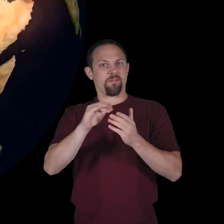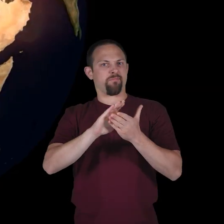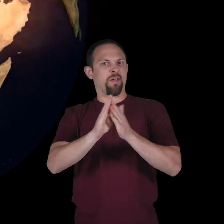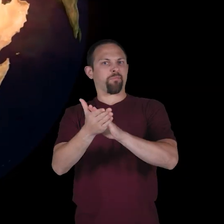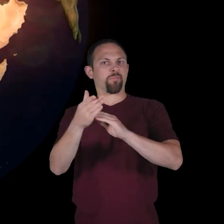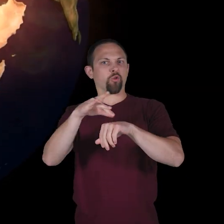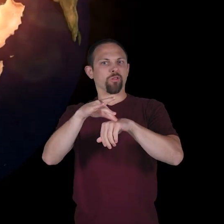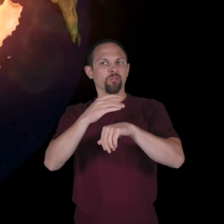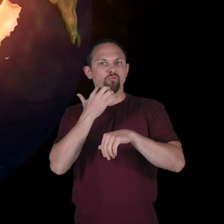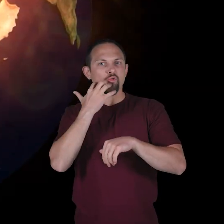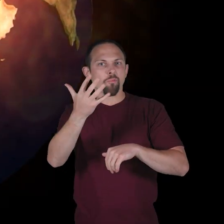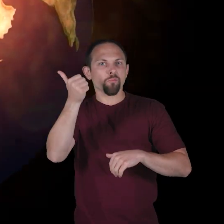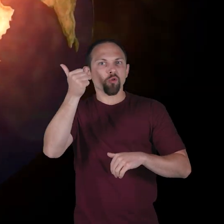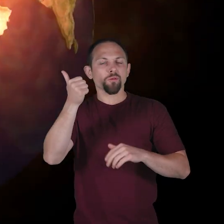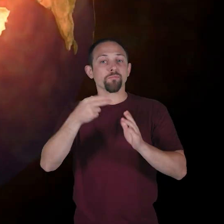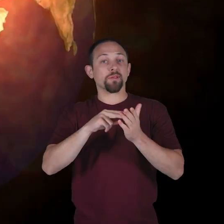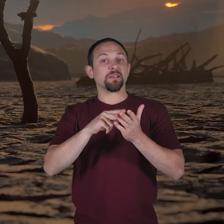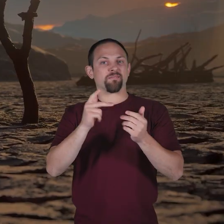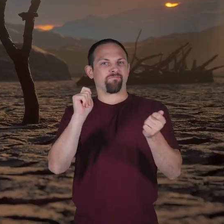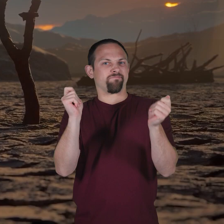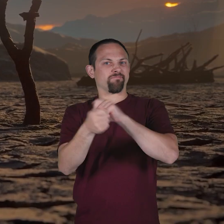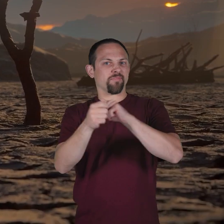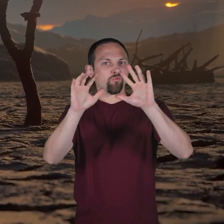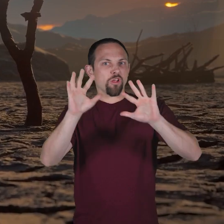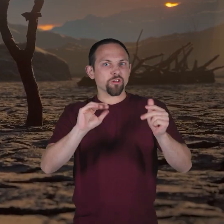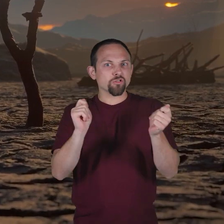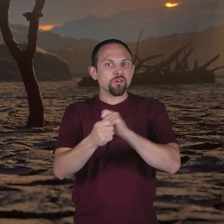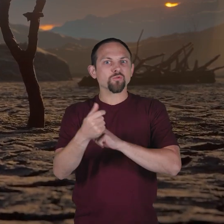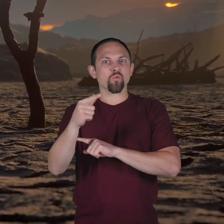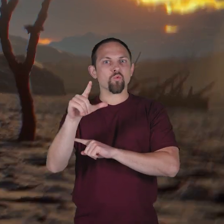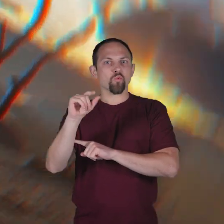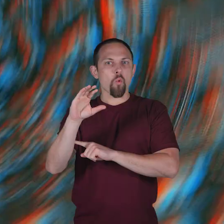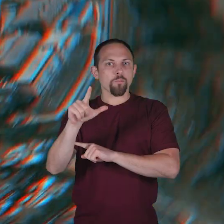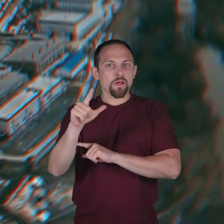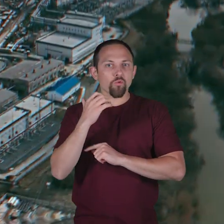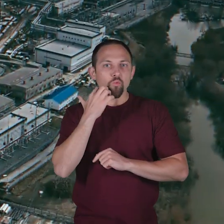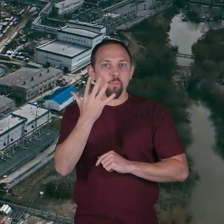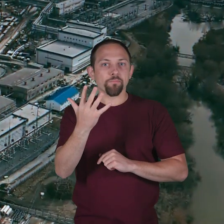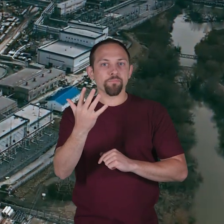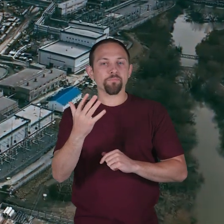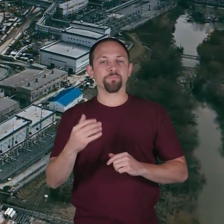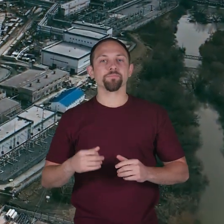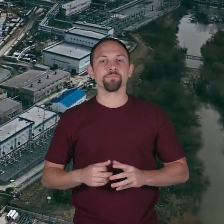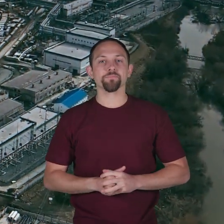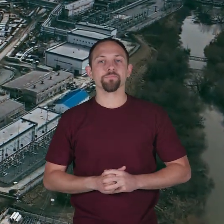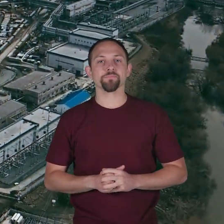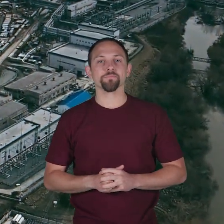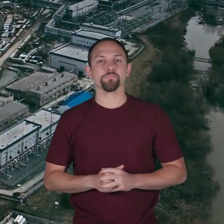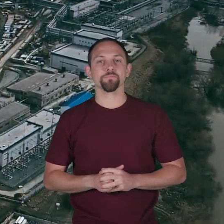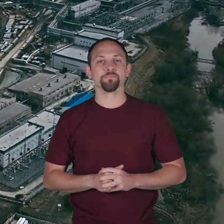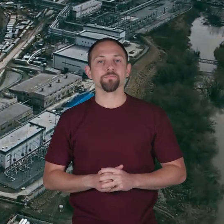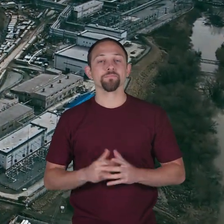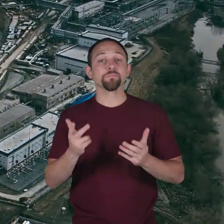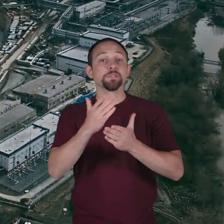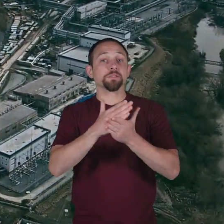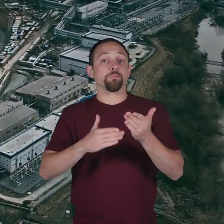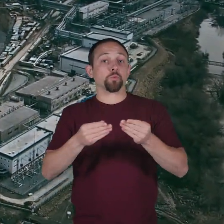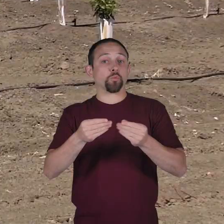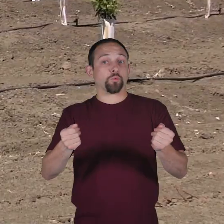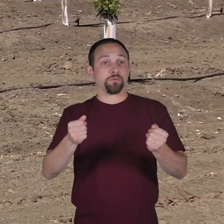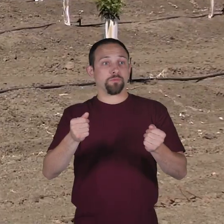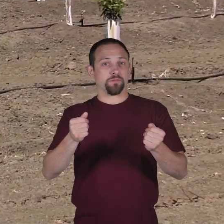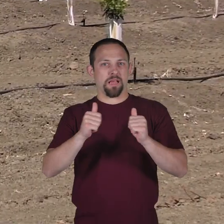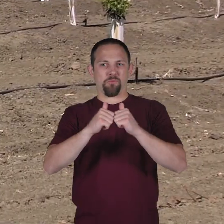which has led to global warming or climate change some of the solutions to this imbalance include